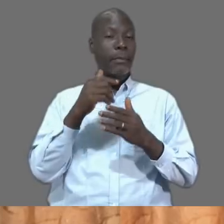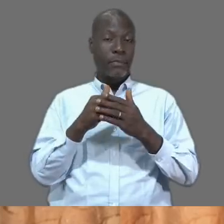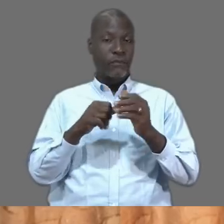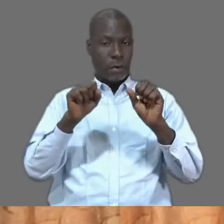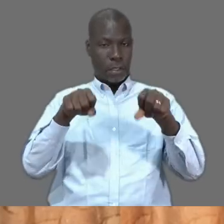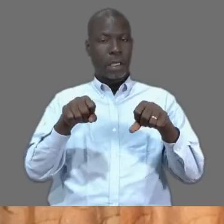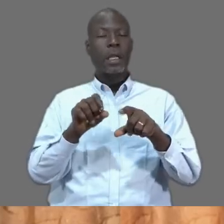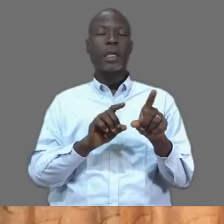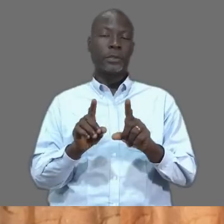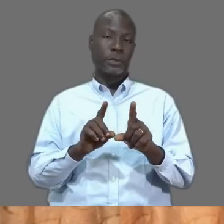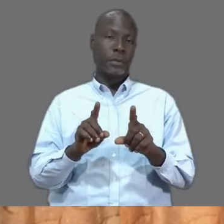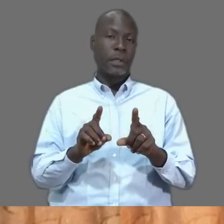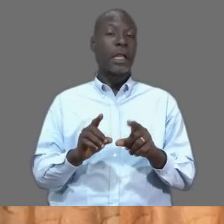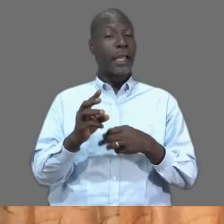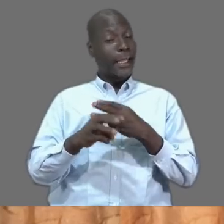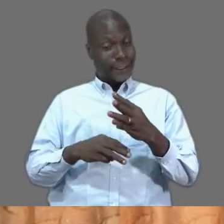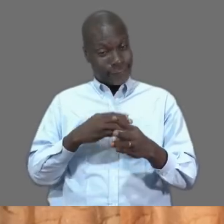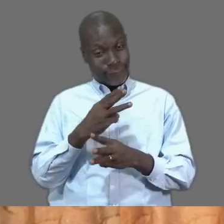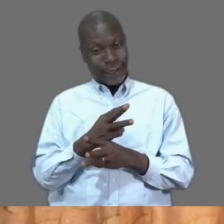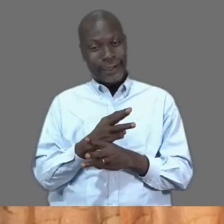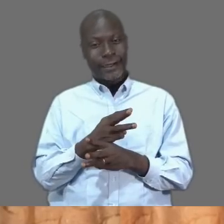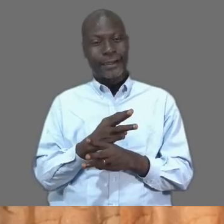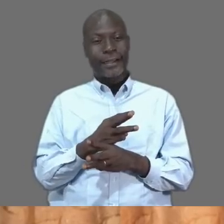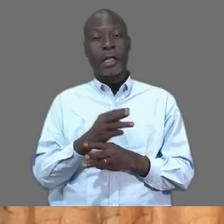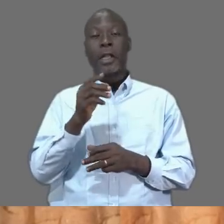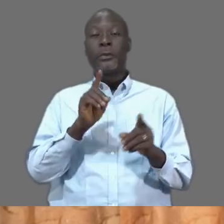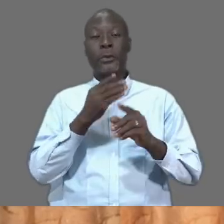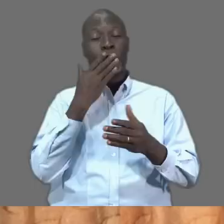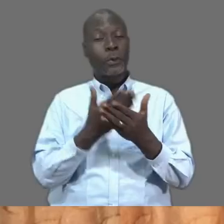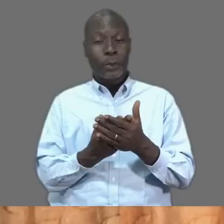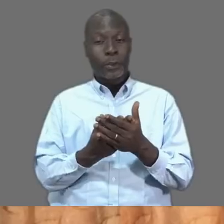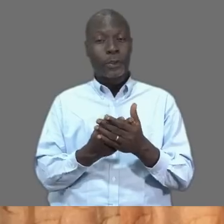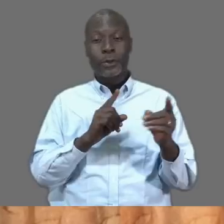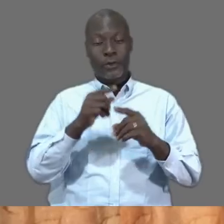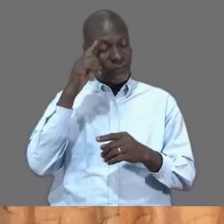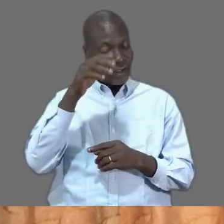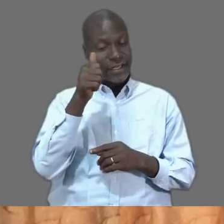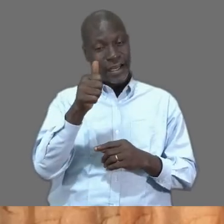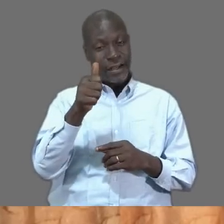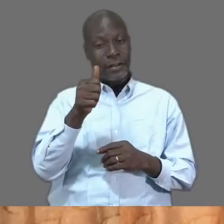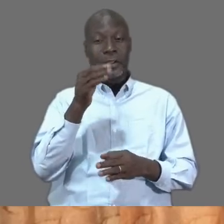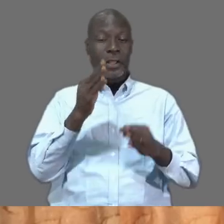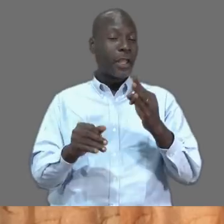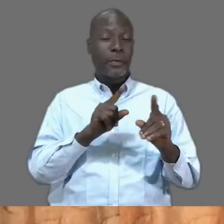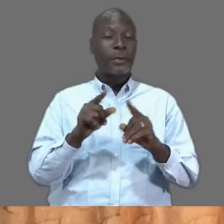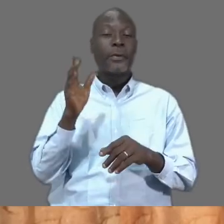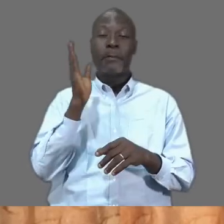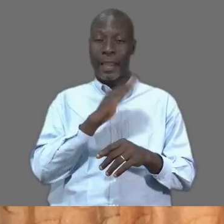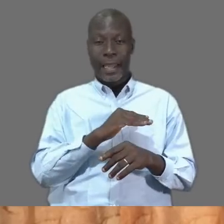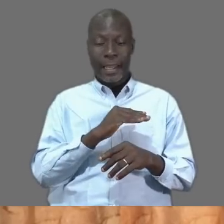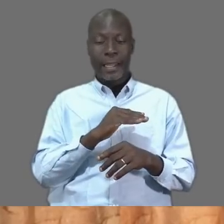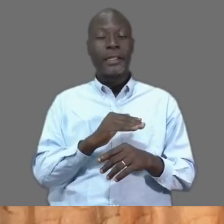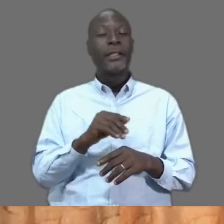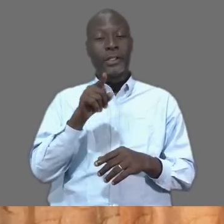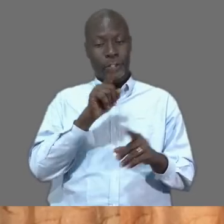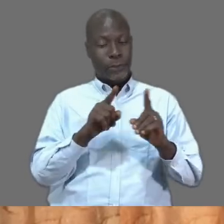waye na ewiase if you do good you do for yourself but if